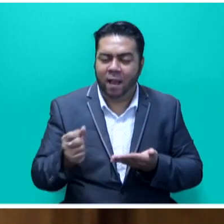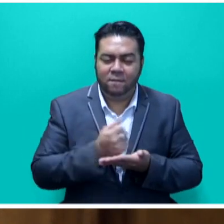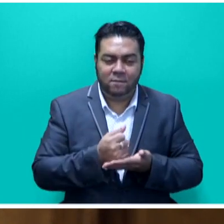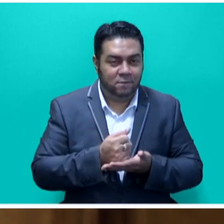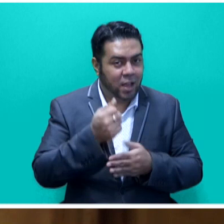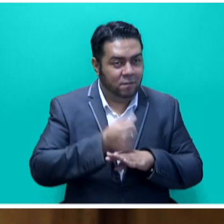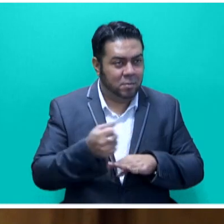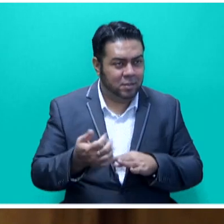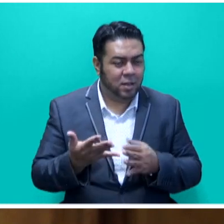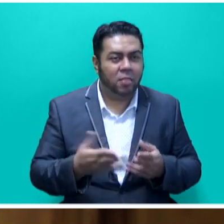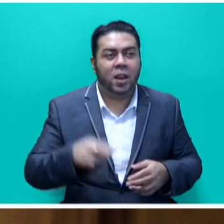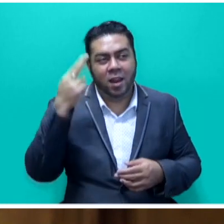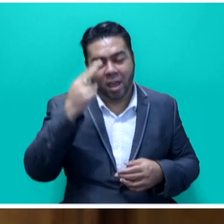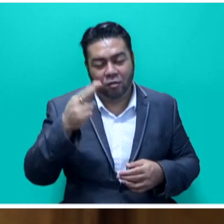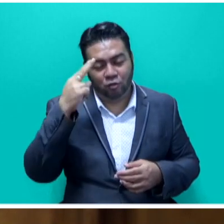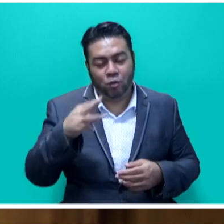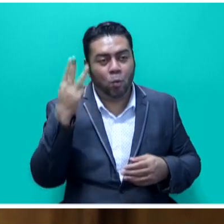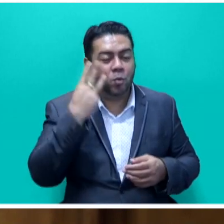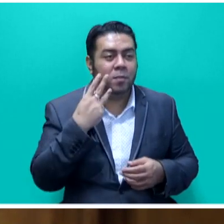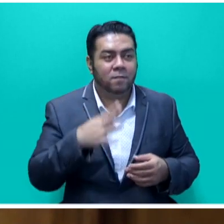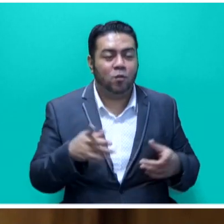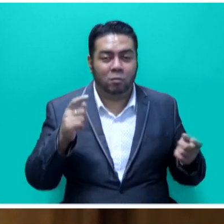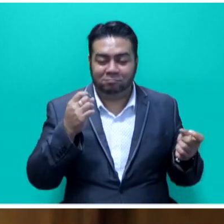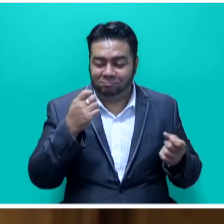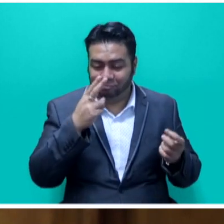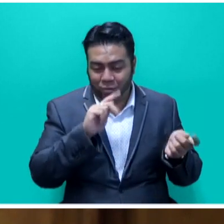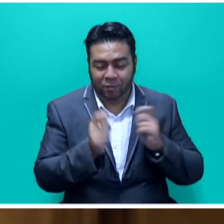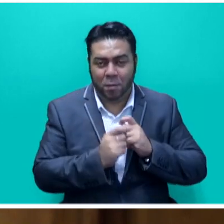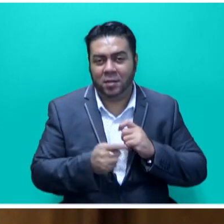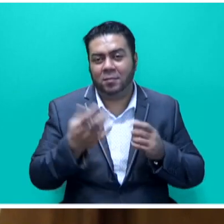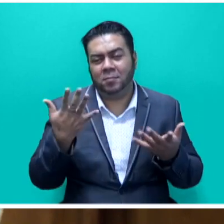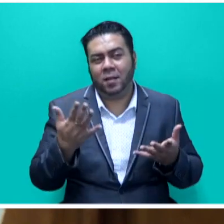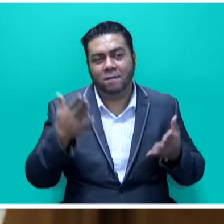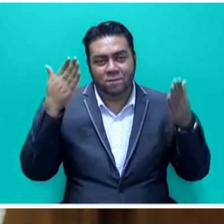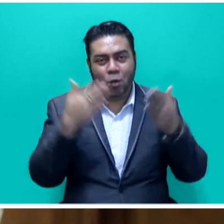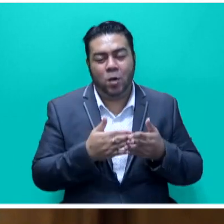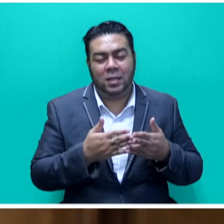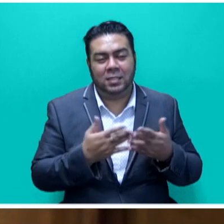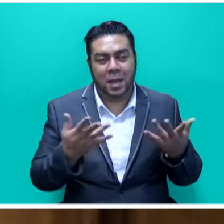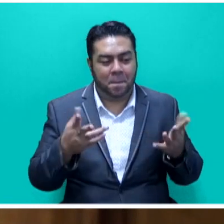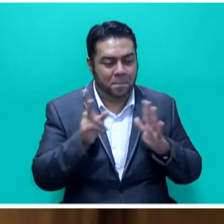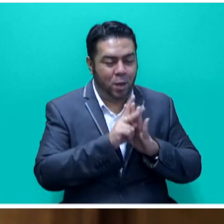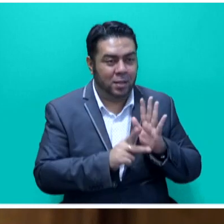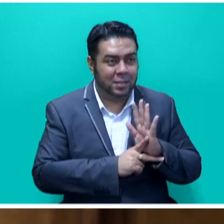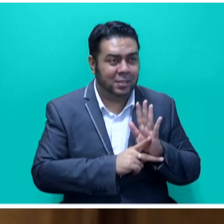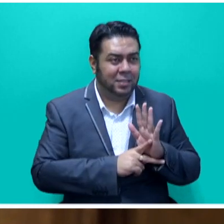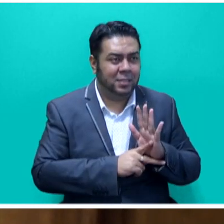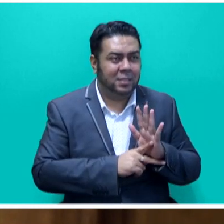completion. The national women's machinery, through a transformative ambition to focus on policies, has done a bulk of work